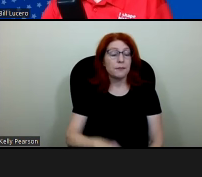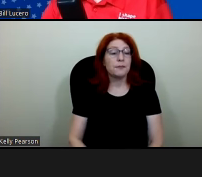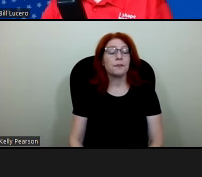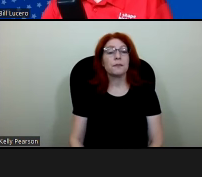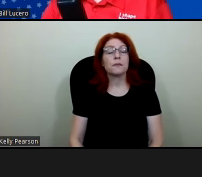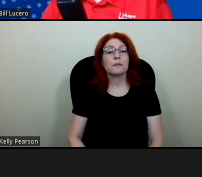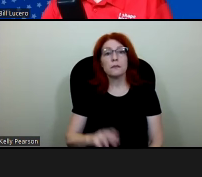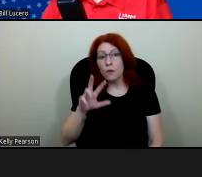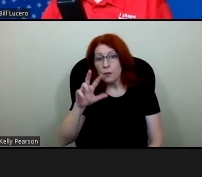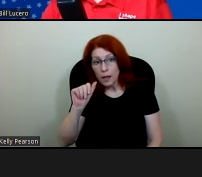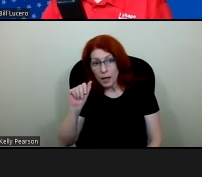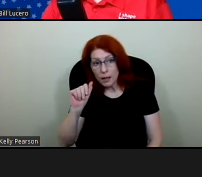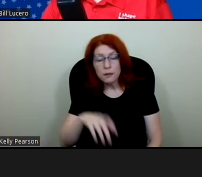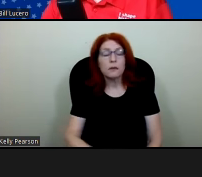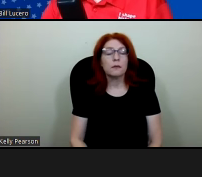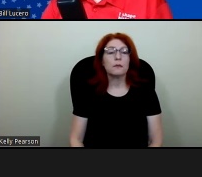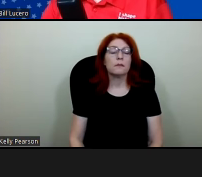3,